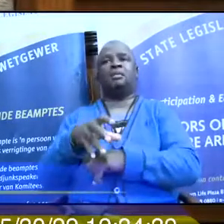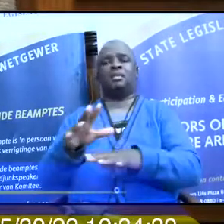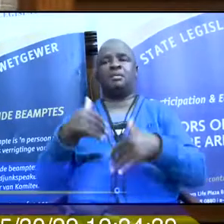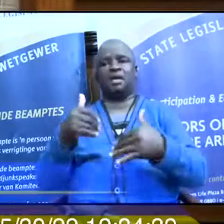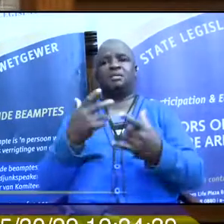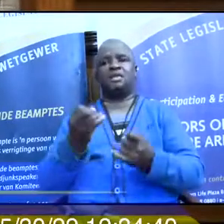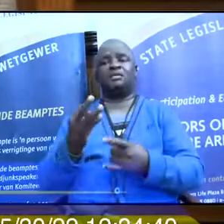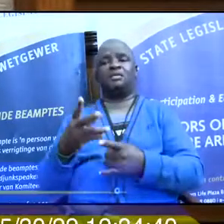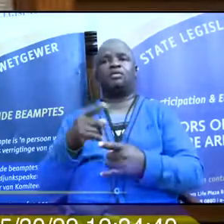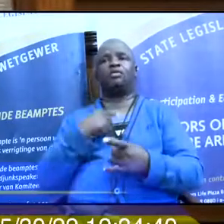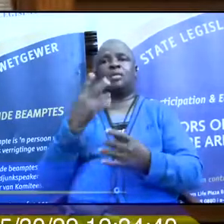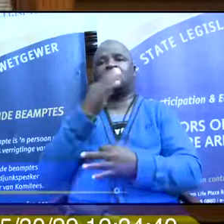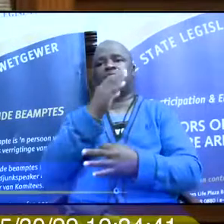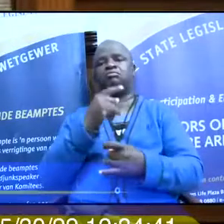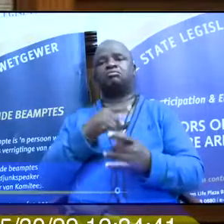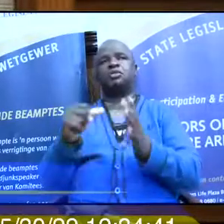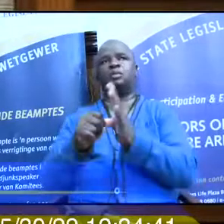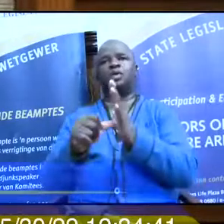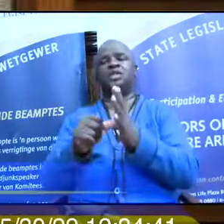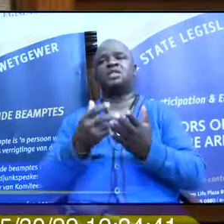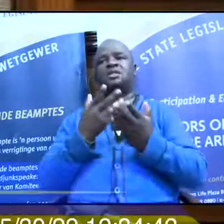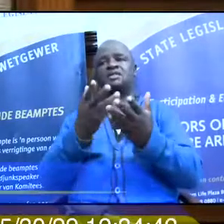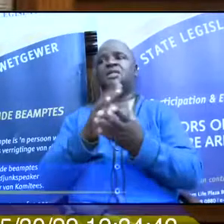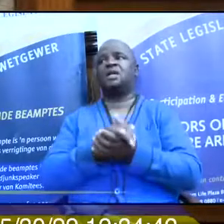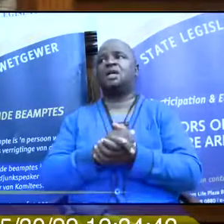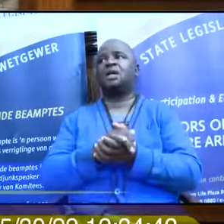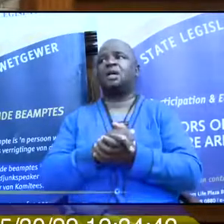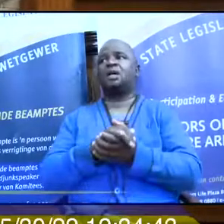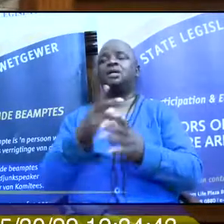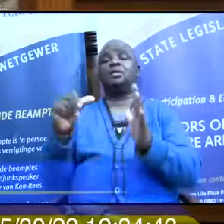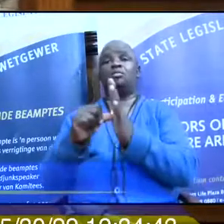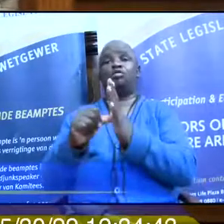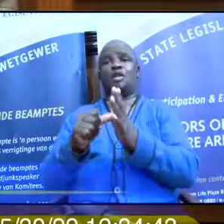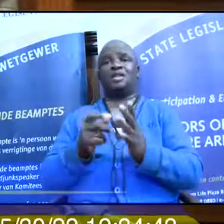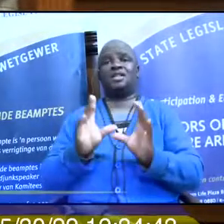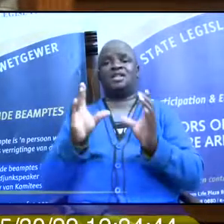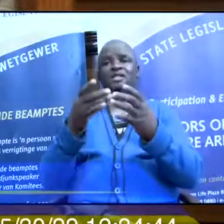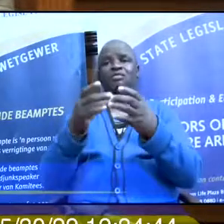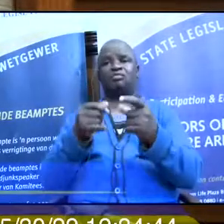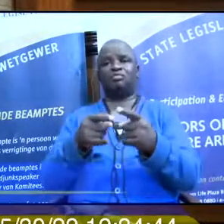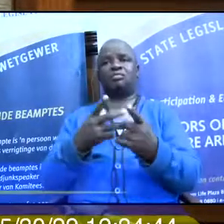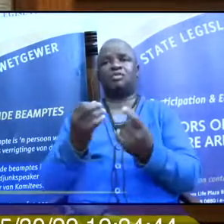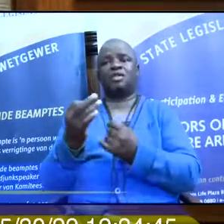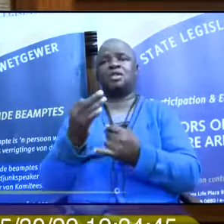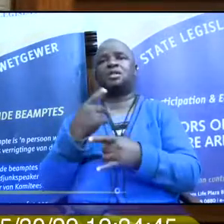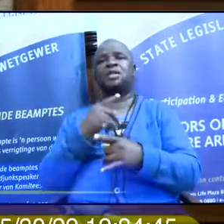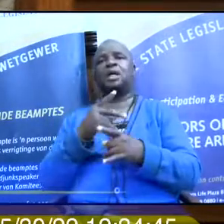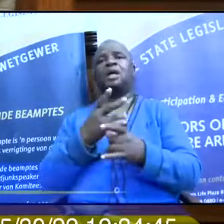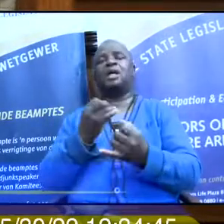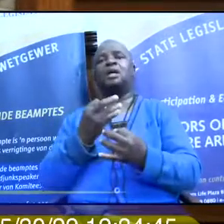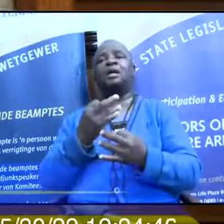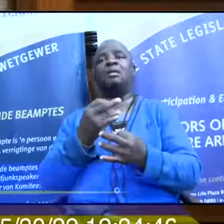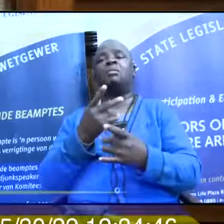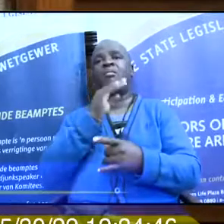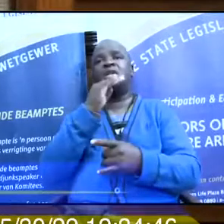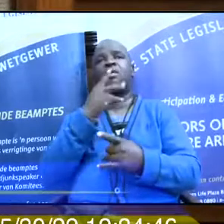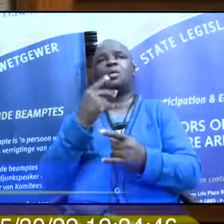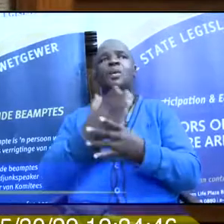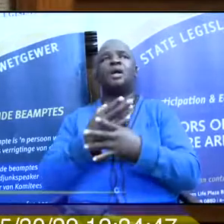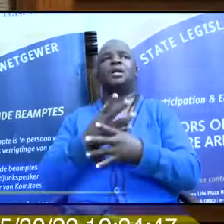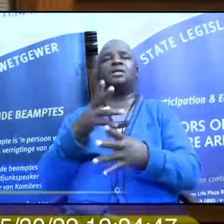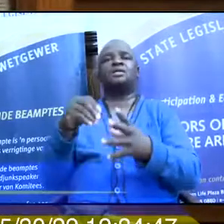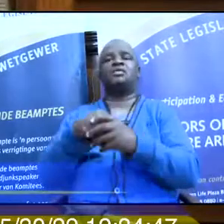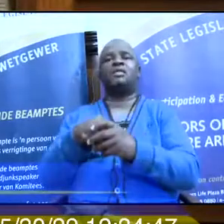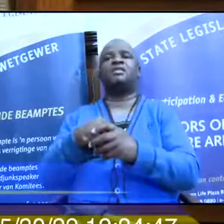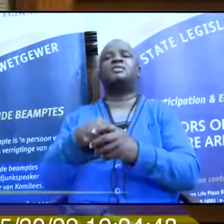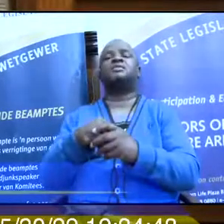today runs to the essential service commission to declare the institution as essential service this means that those workers involved